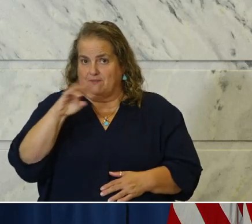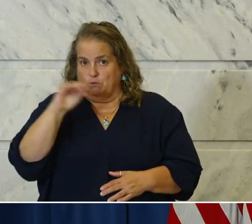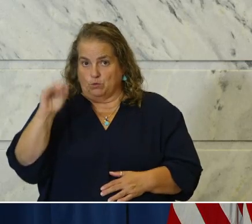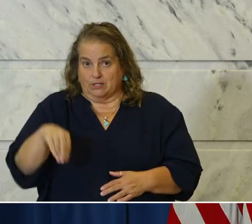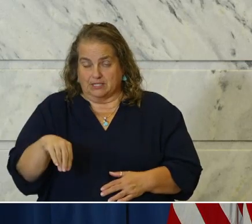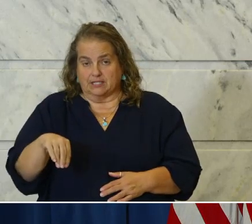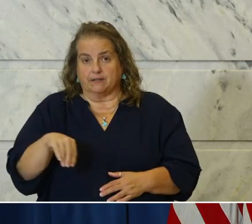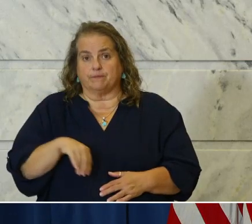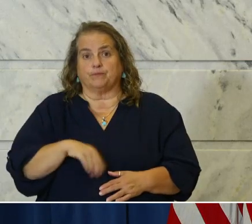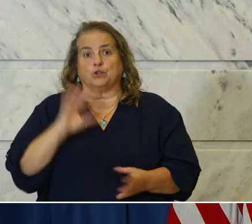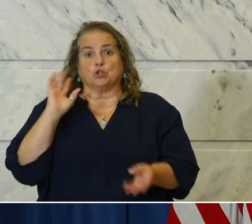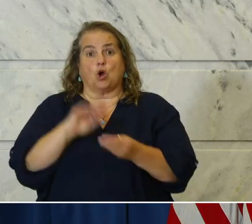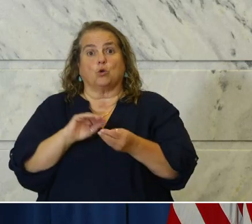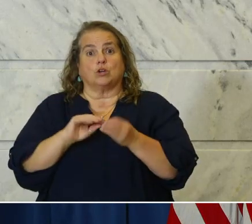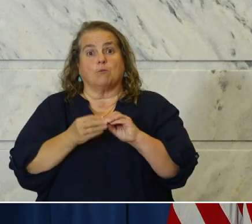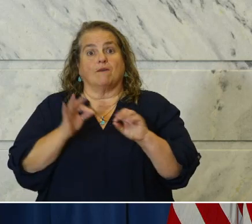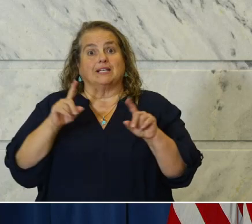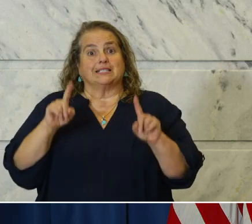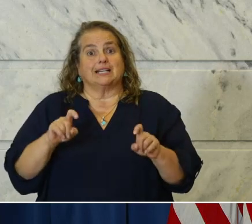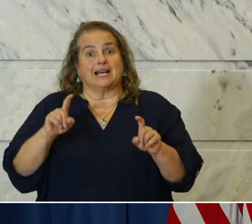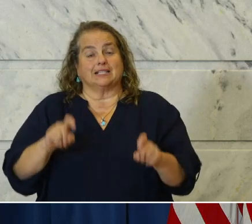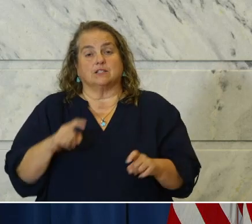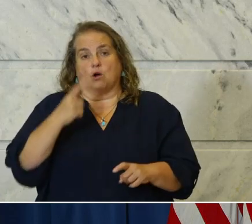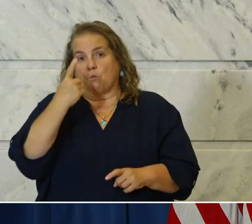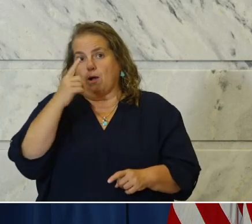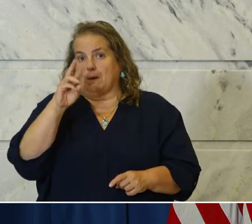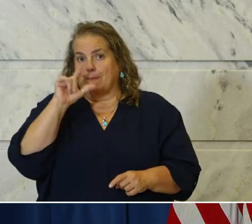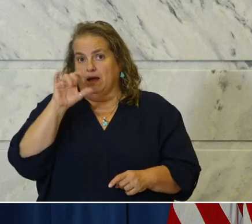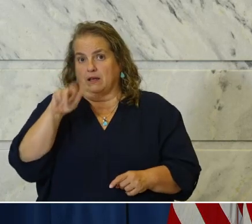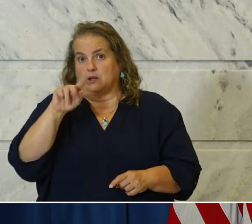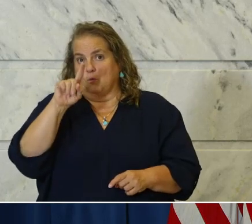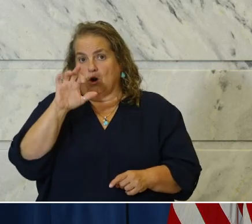3.77%. Total number of tests, at least